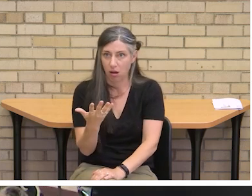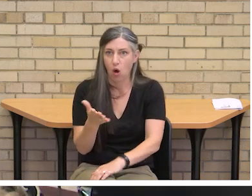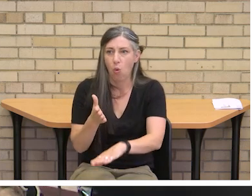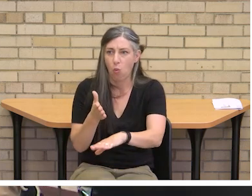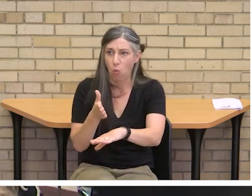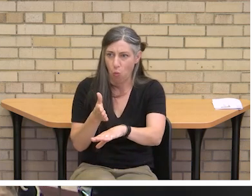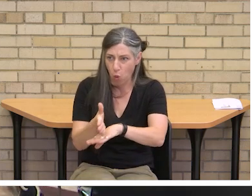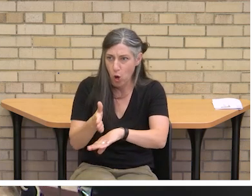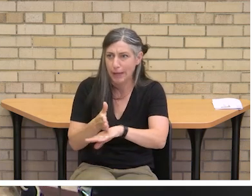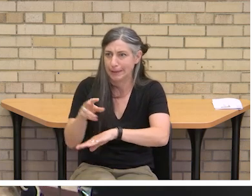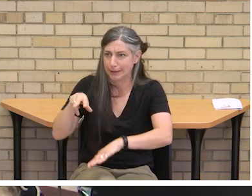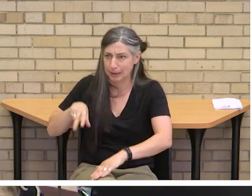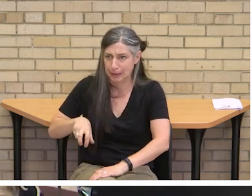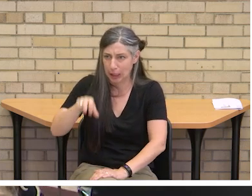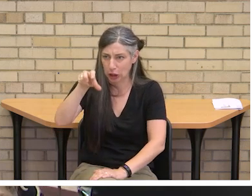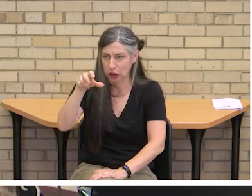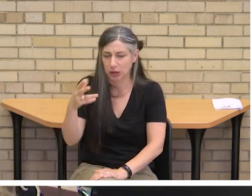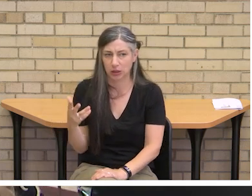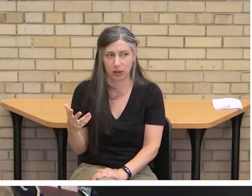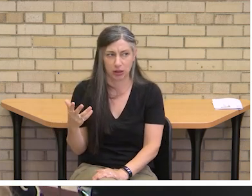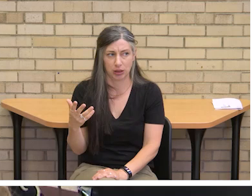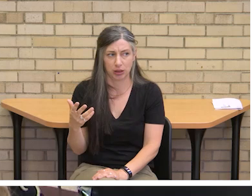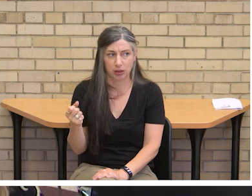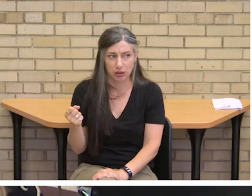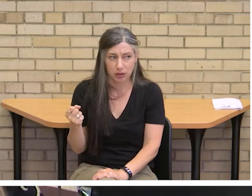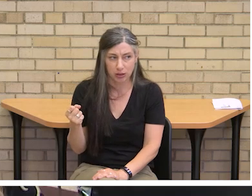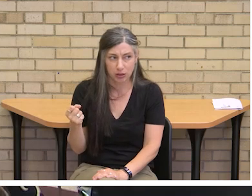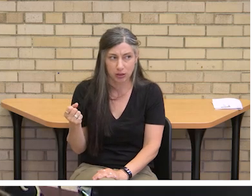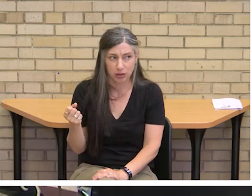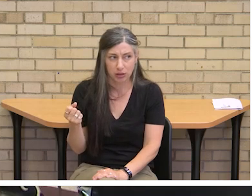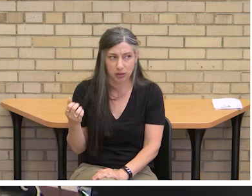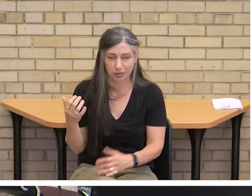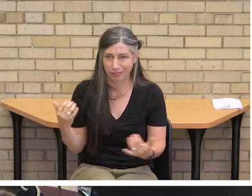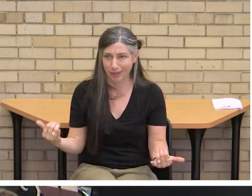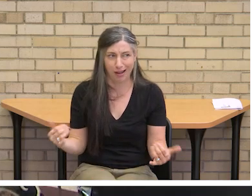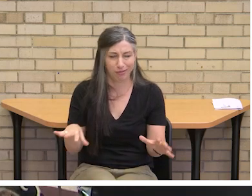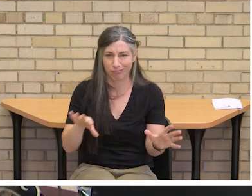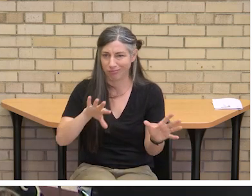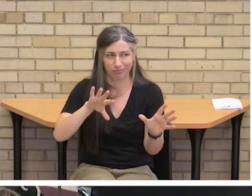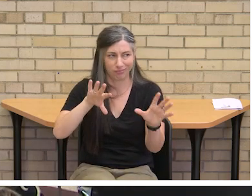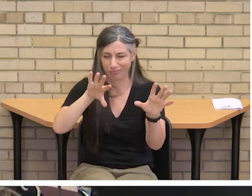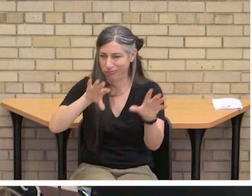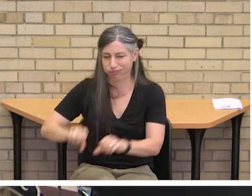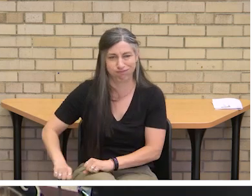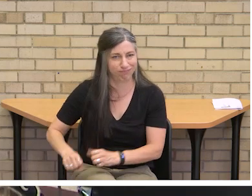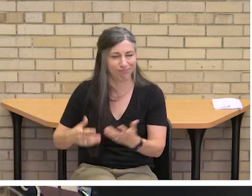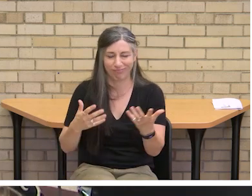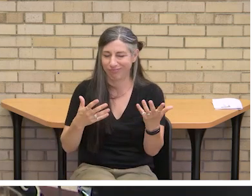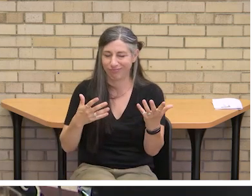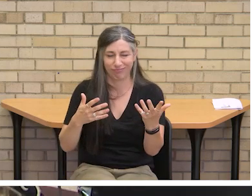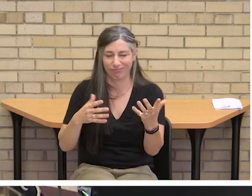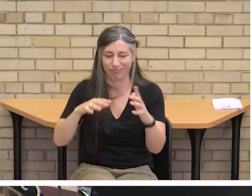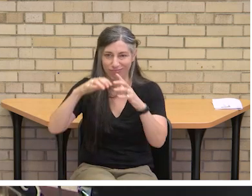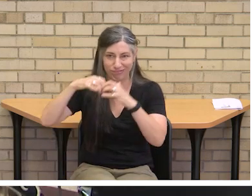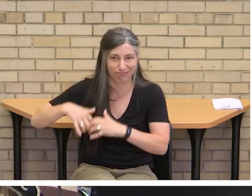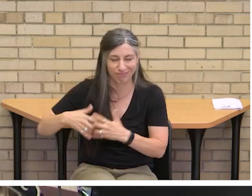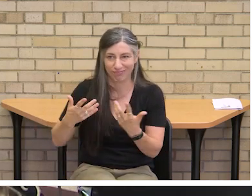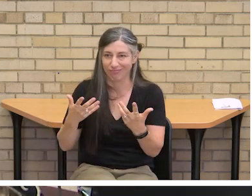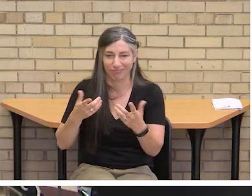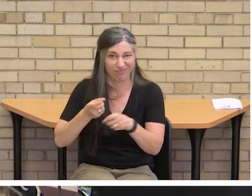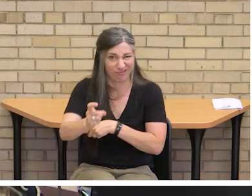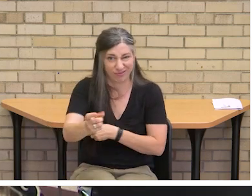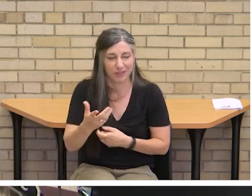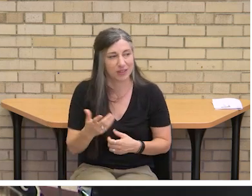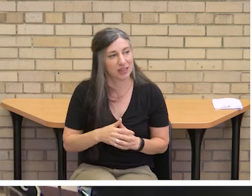stair down. The stair now is completely dilapidated.